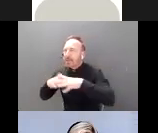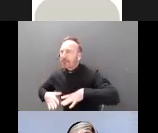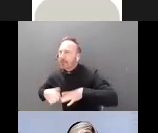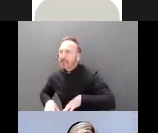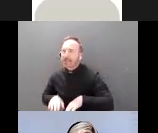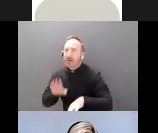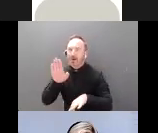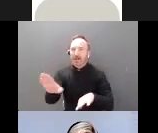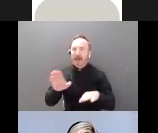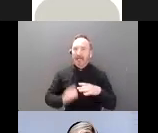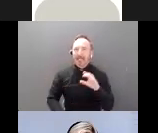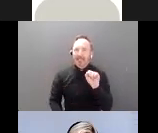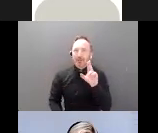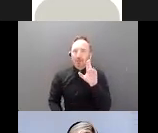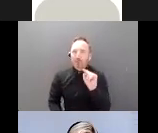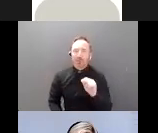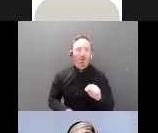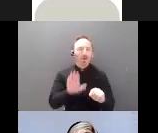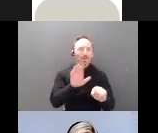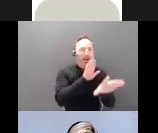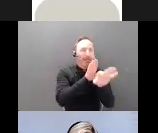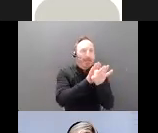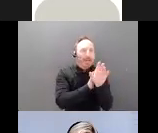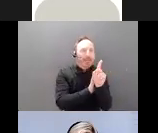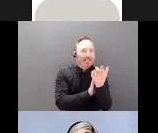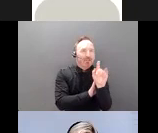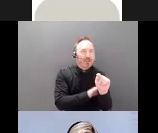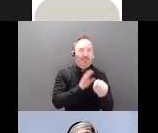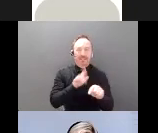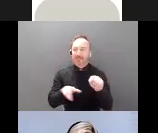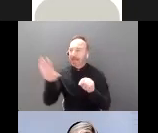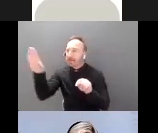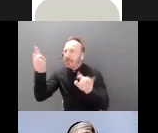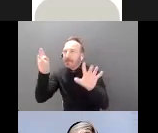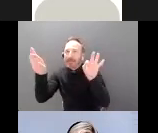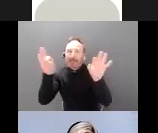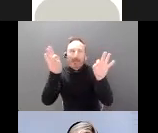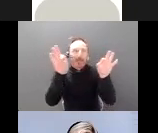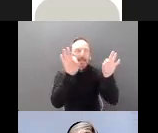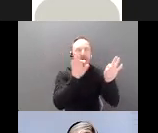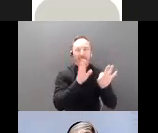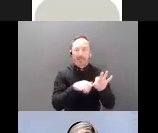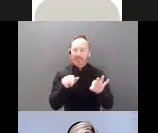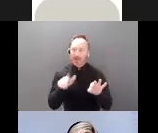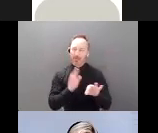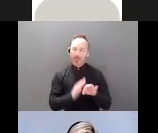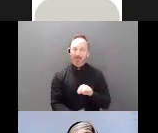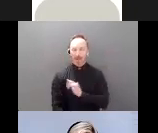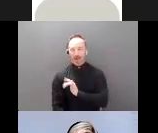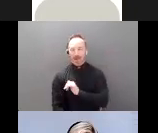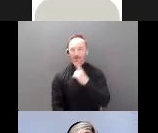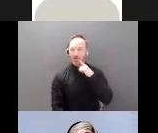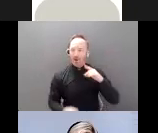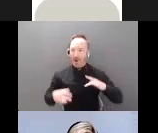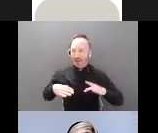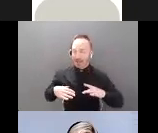suit, because you think it's just going to be awesome on vacation? I do it, and I learned why